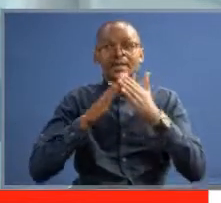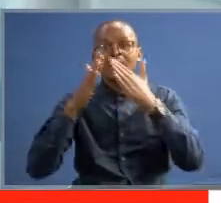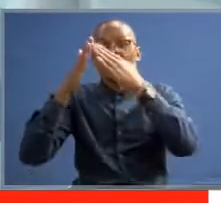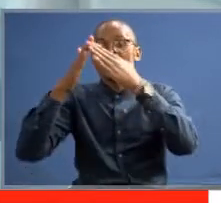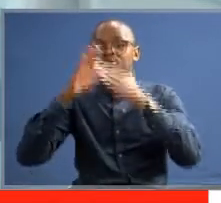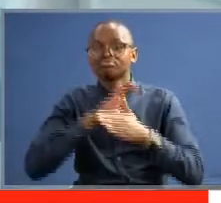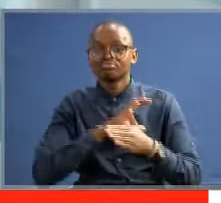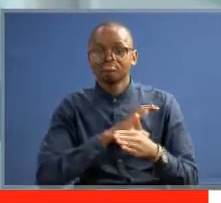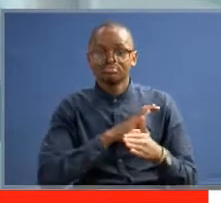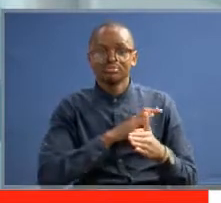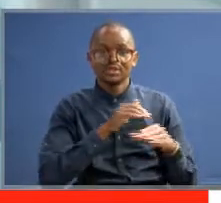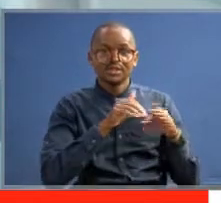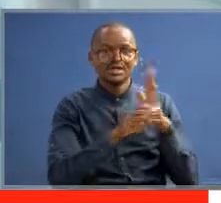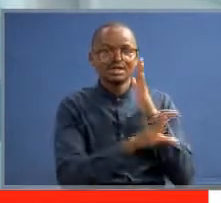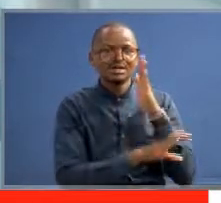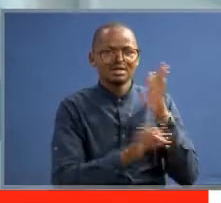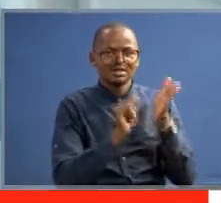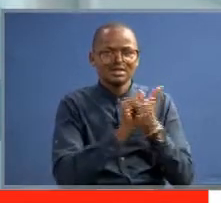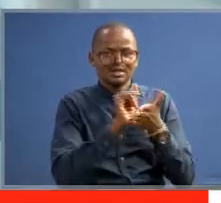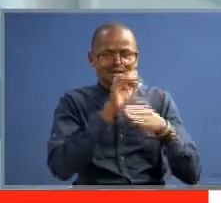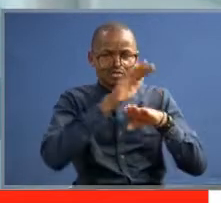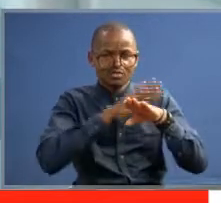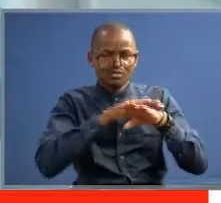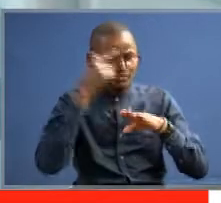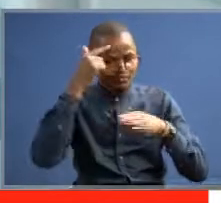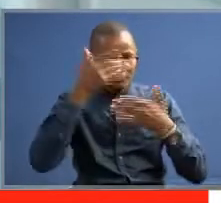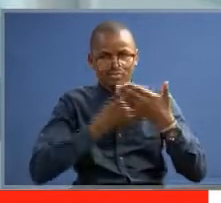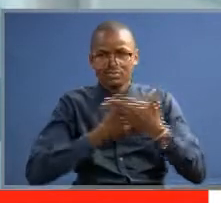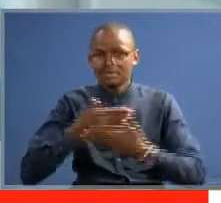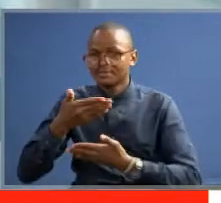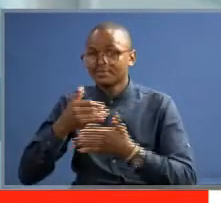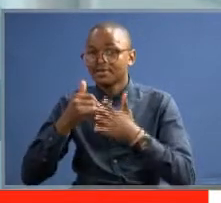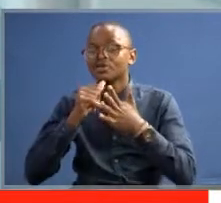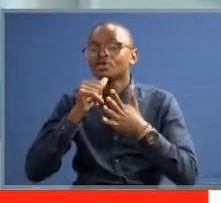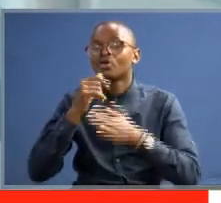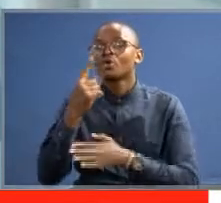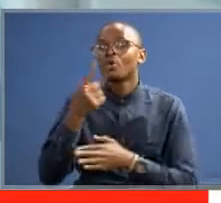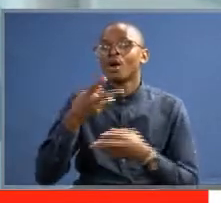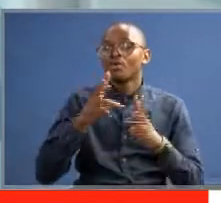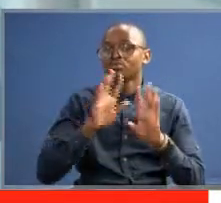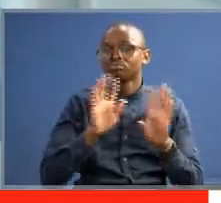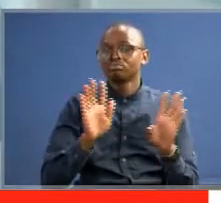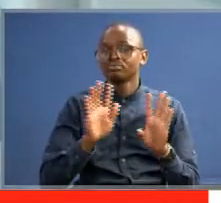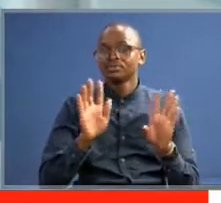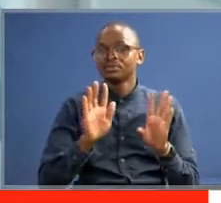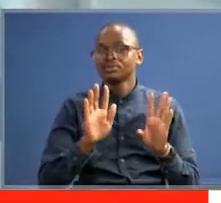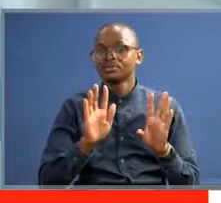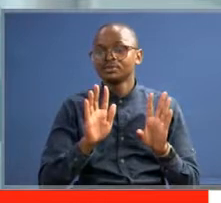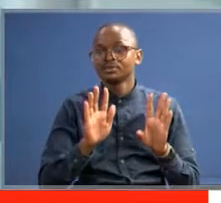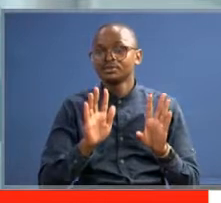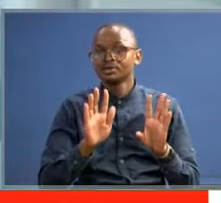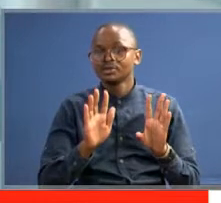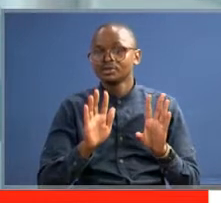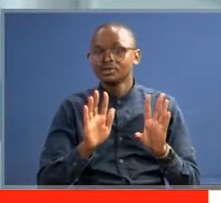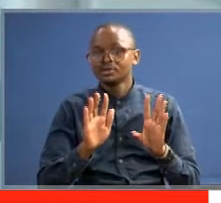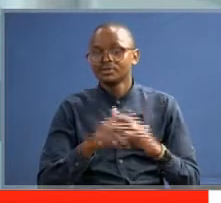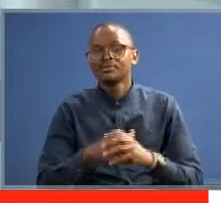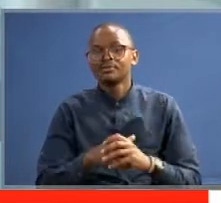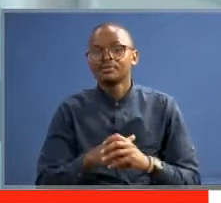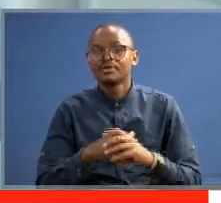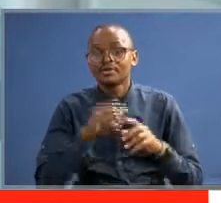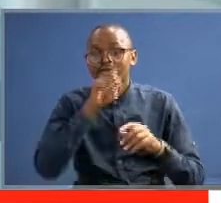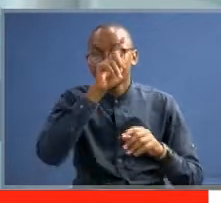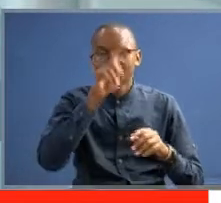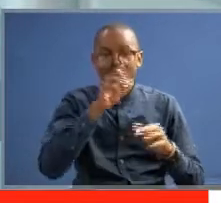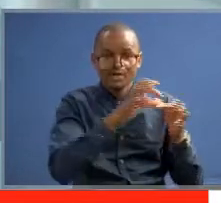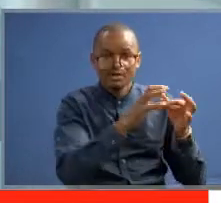name in the country, and that's good for their business. Yeah. So it's not a one-way thing, it's a two-way thing, and we need to work together. And therefore